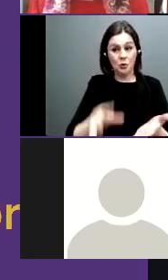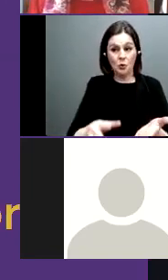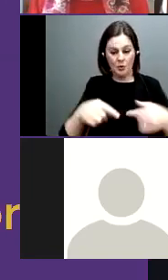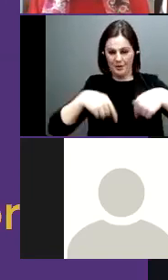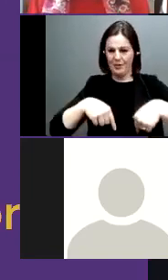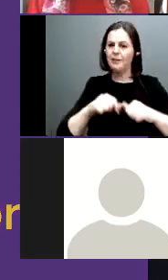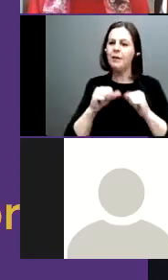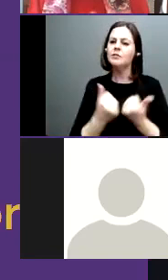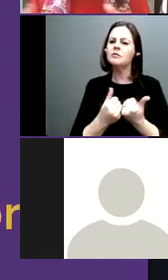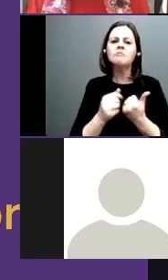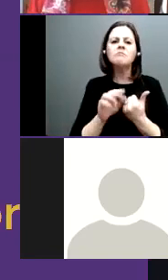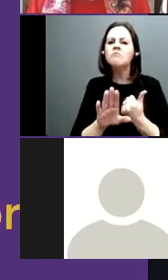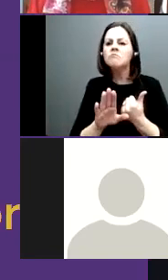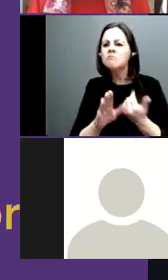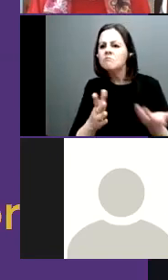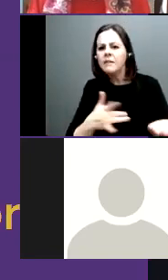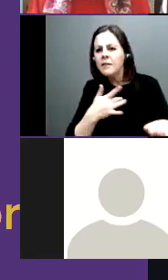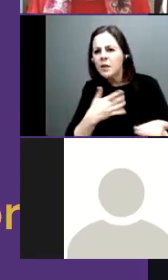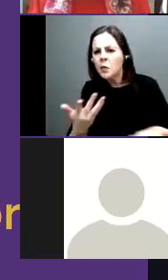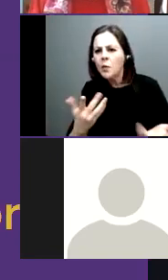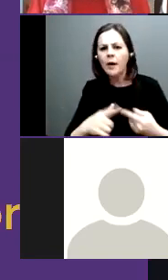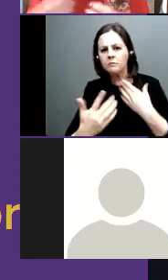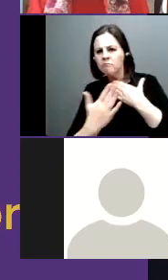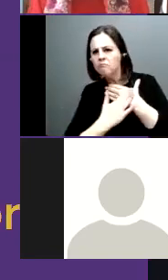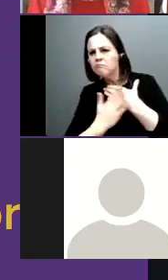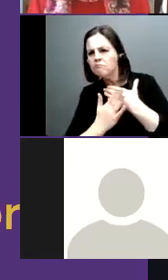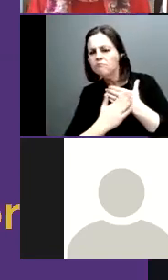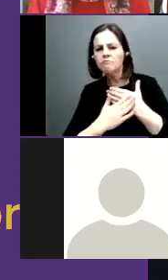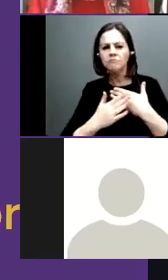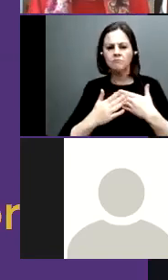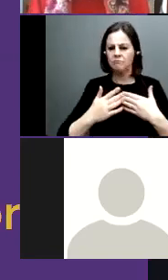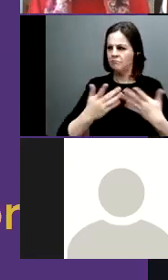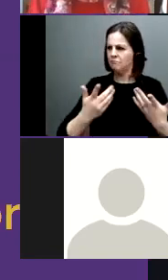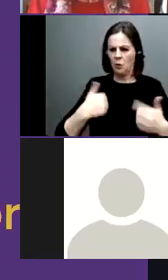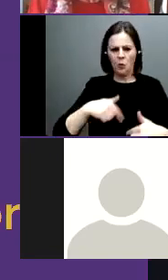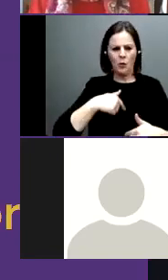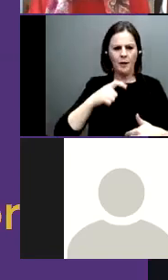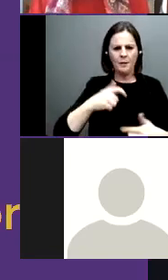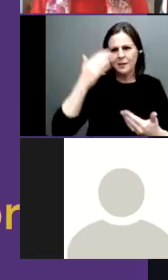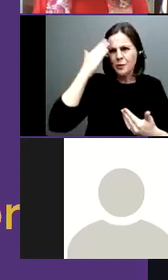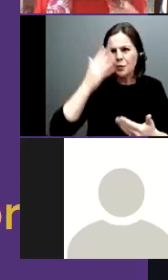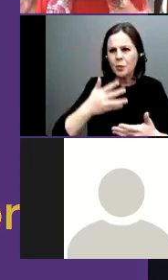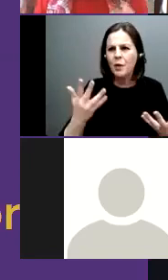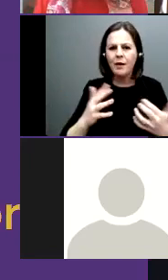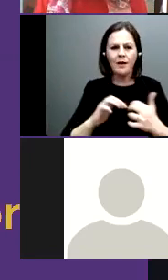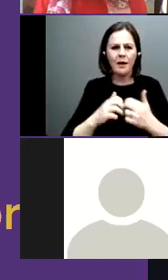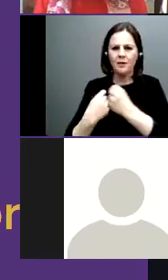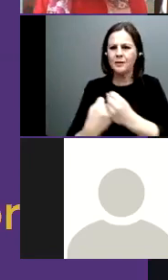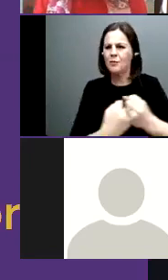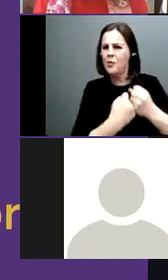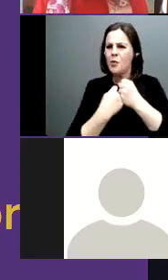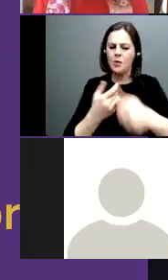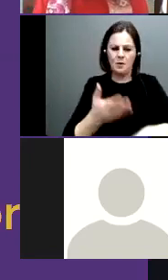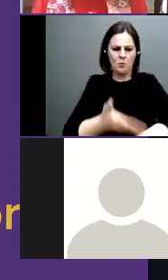one? What do we need to learn? What do we need to know? How can we support one another as students? So we've really tried